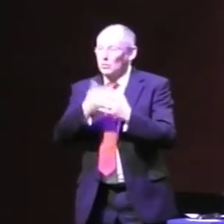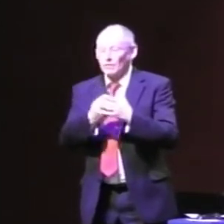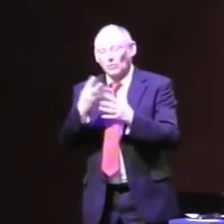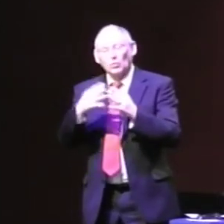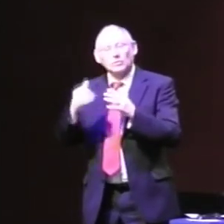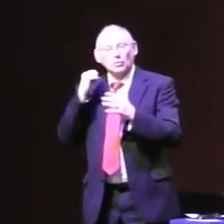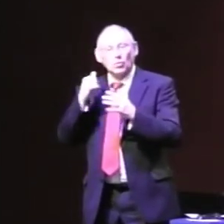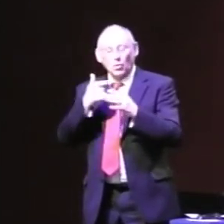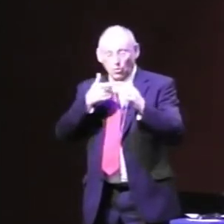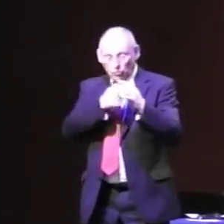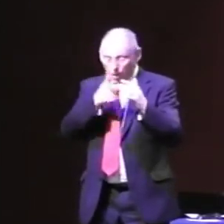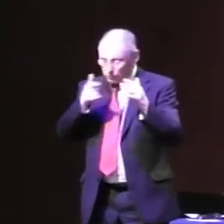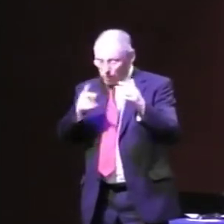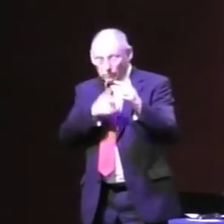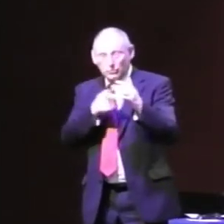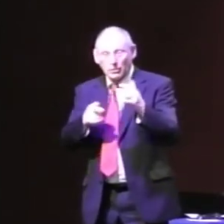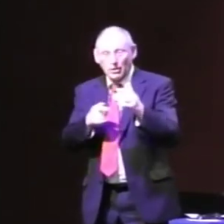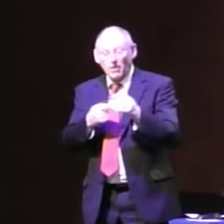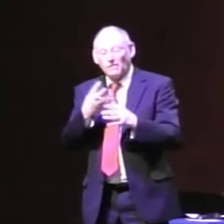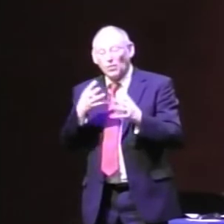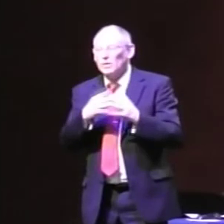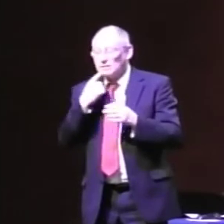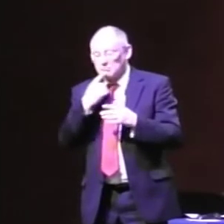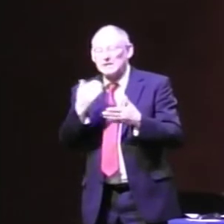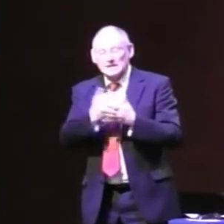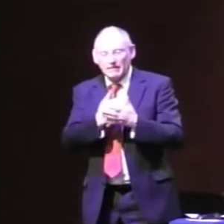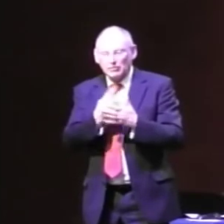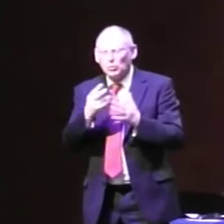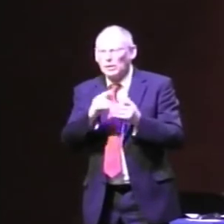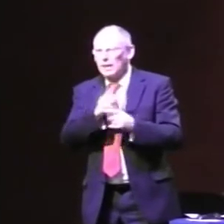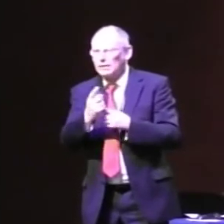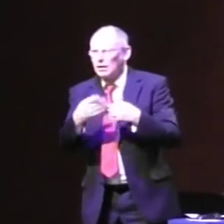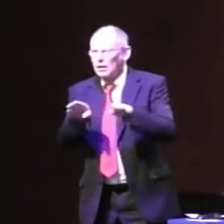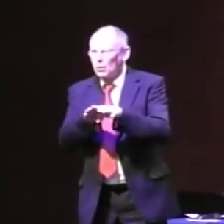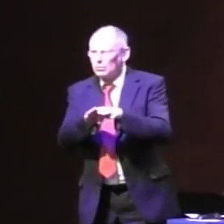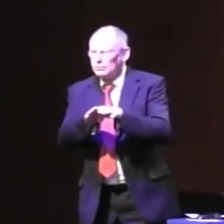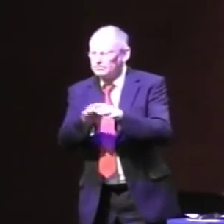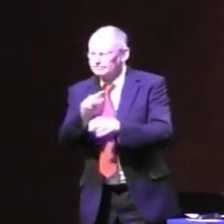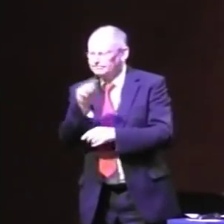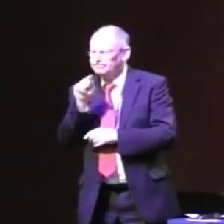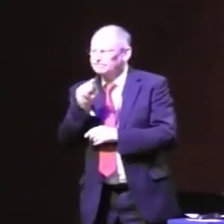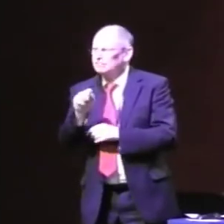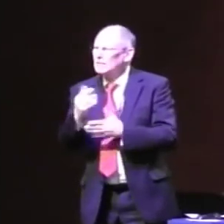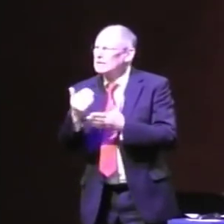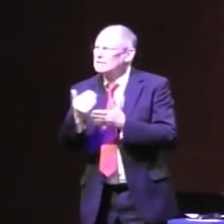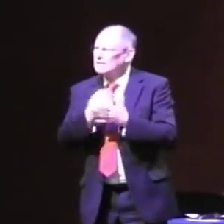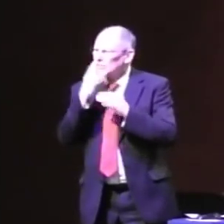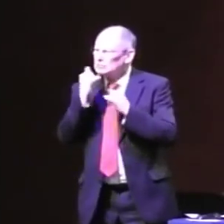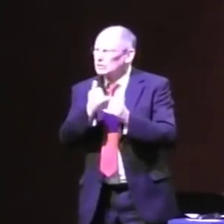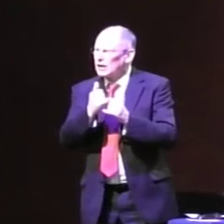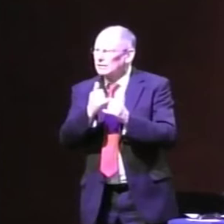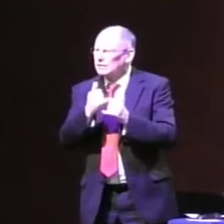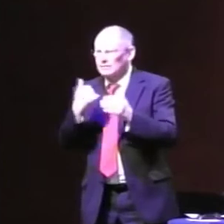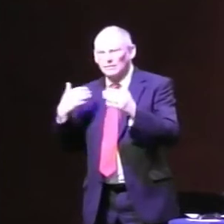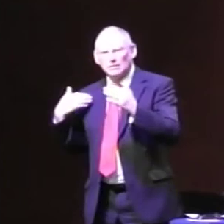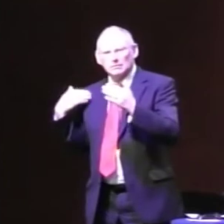ago and pronounced to be safe, and yet 2 weeks later is closed, then you have to question the integrity of the safety checks that were ongoing previous